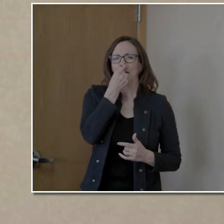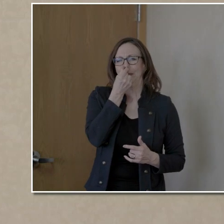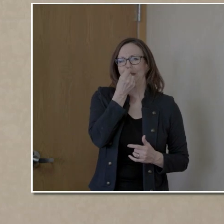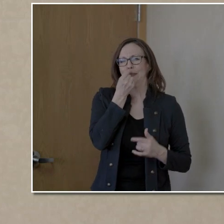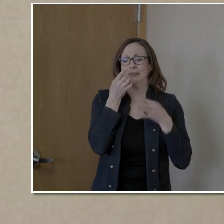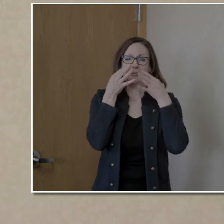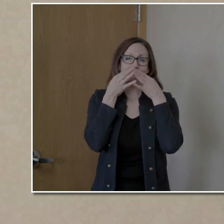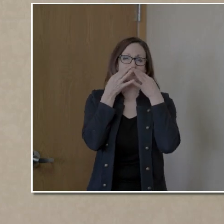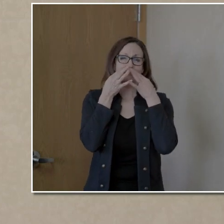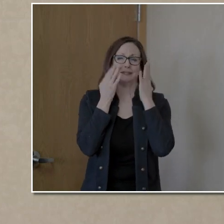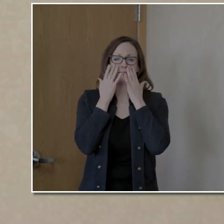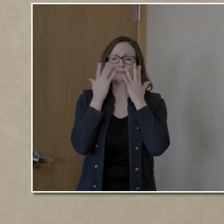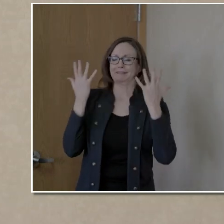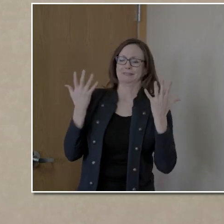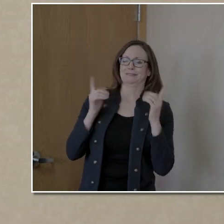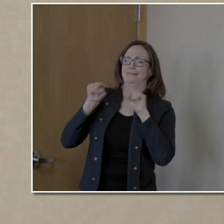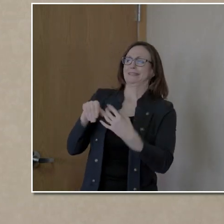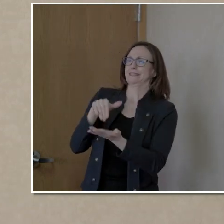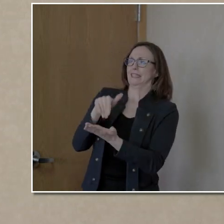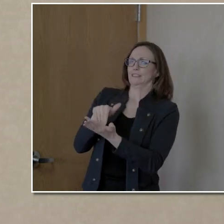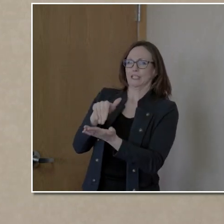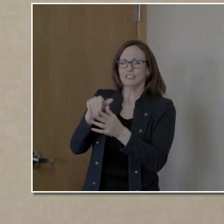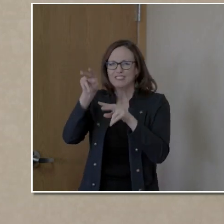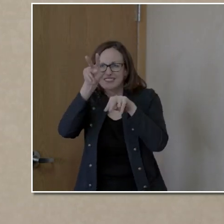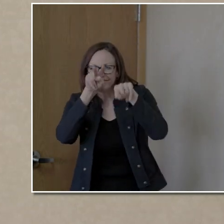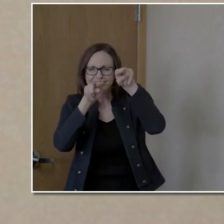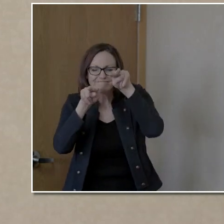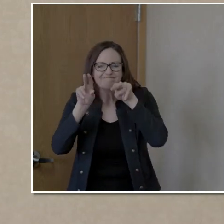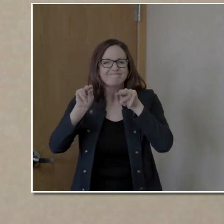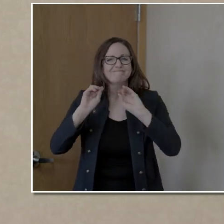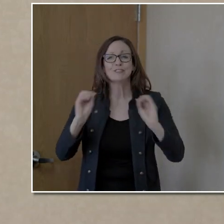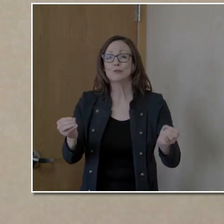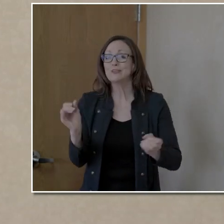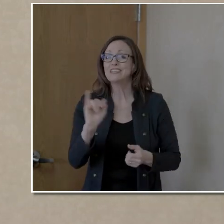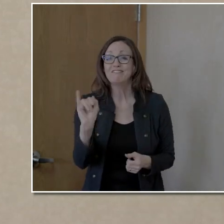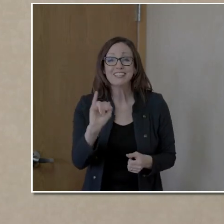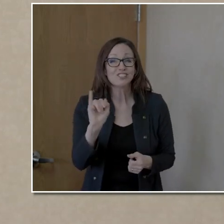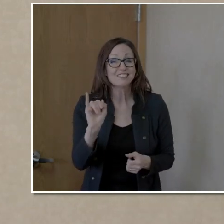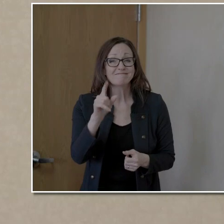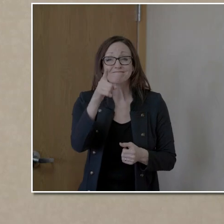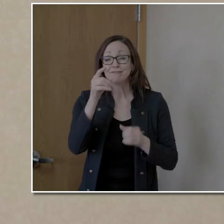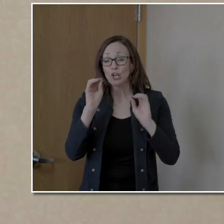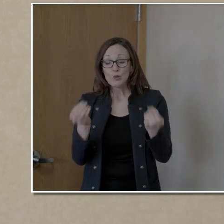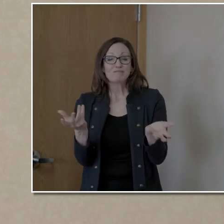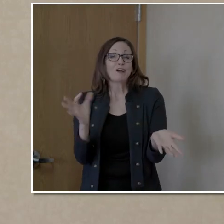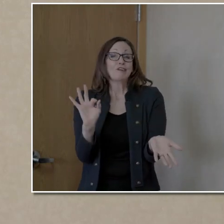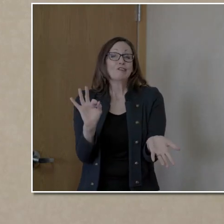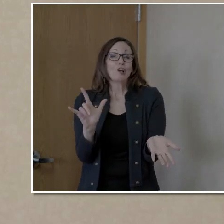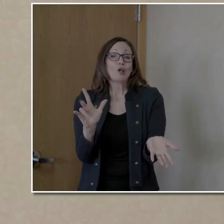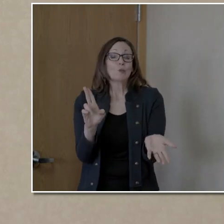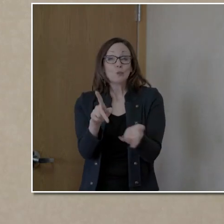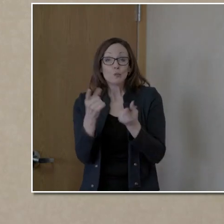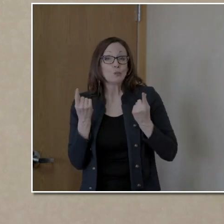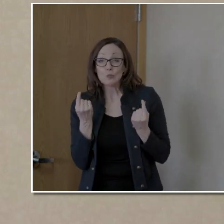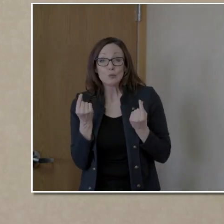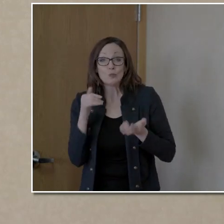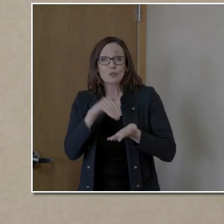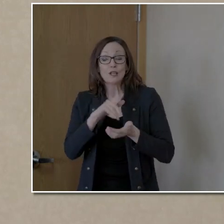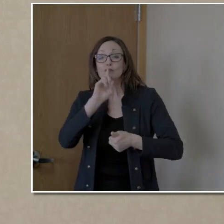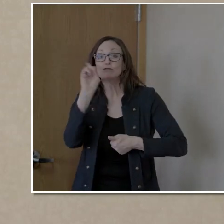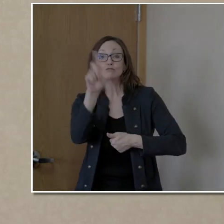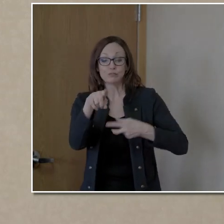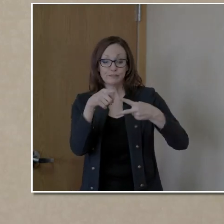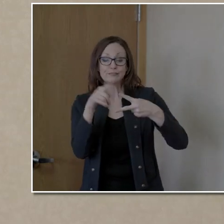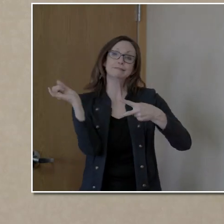get a lot worse. And so this is a very common medical approach to something